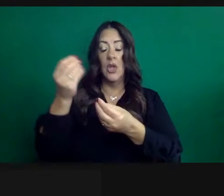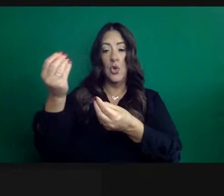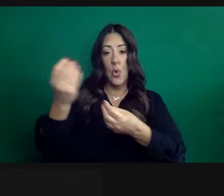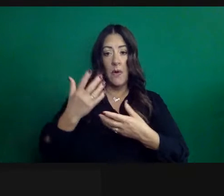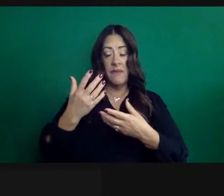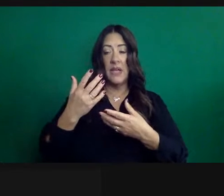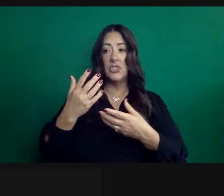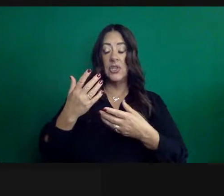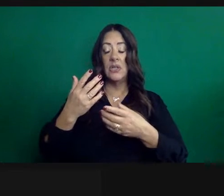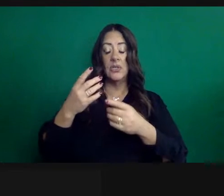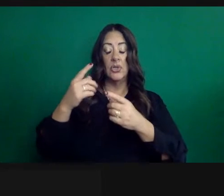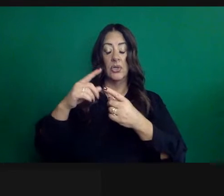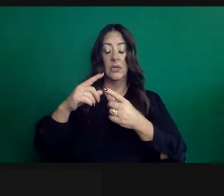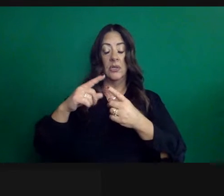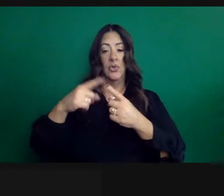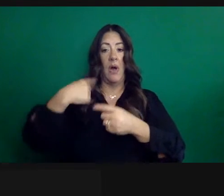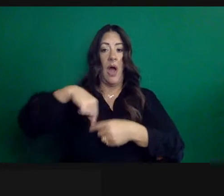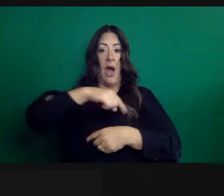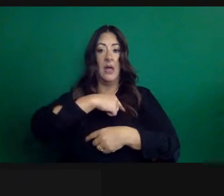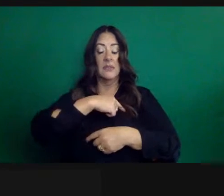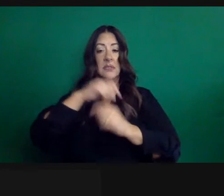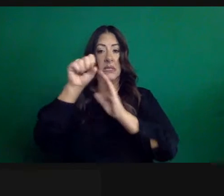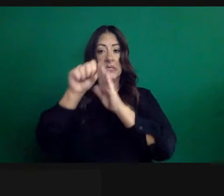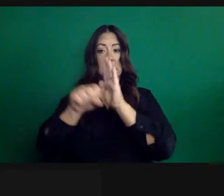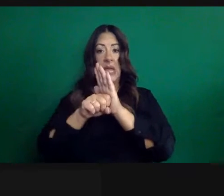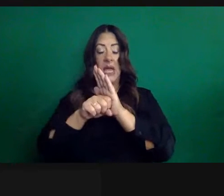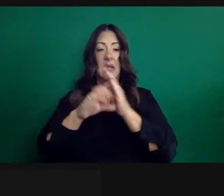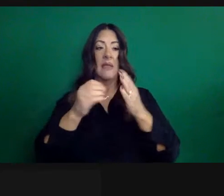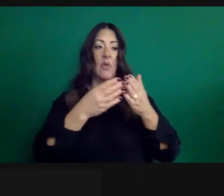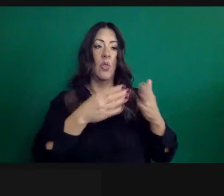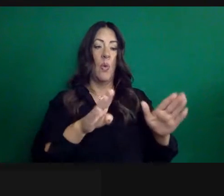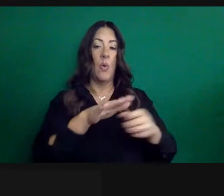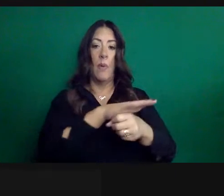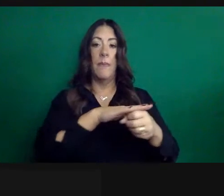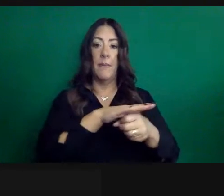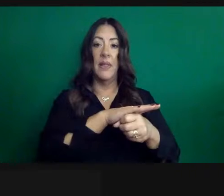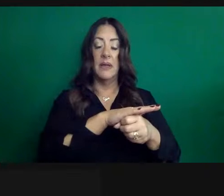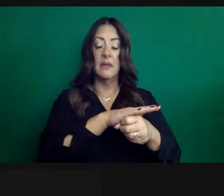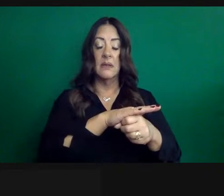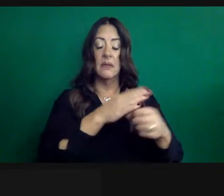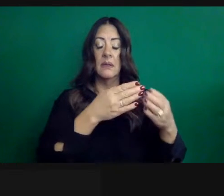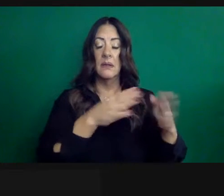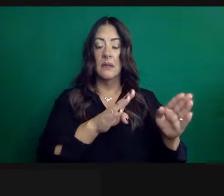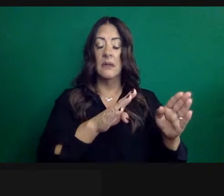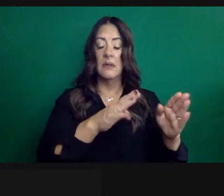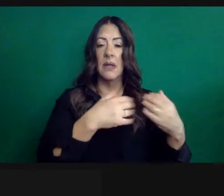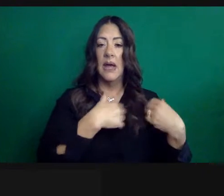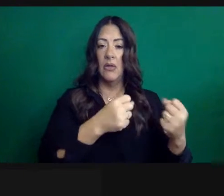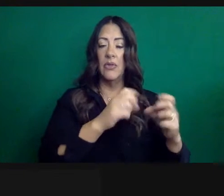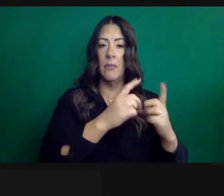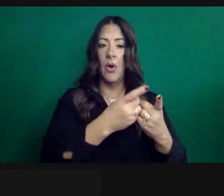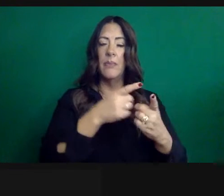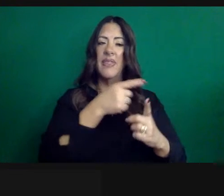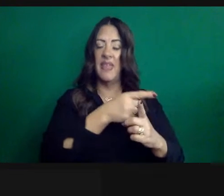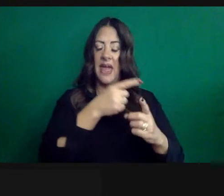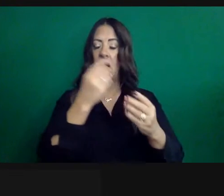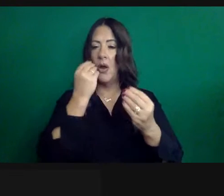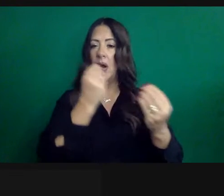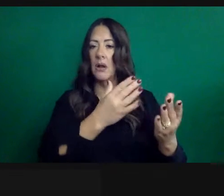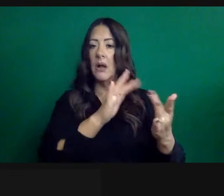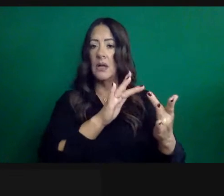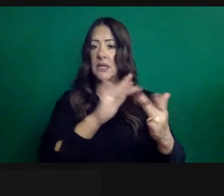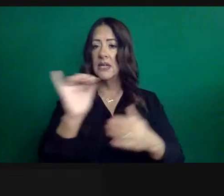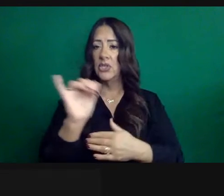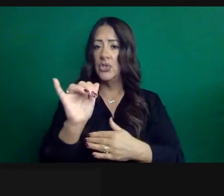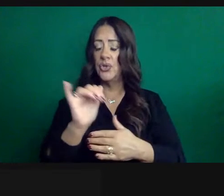to the state, that local public health is also notified of any similar needs by any facility. And I'll